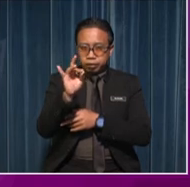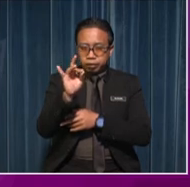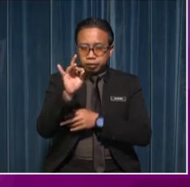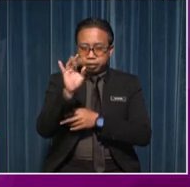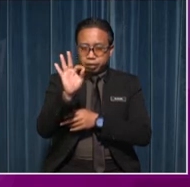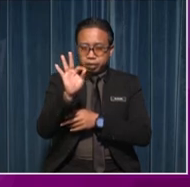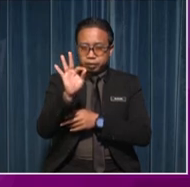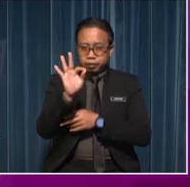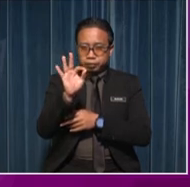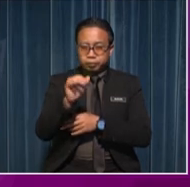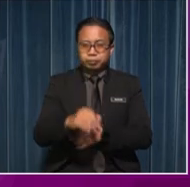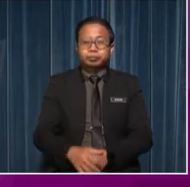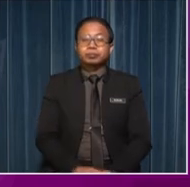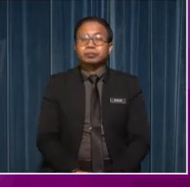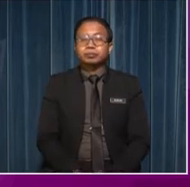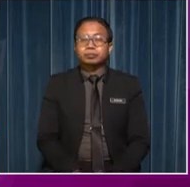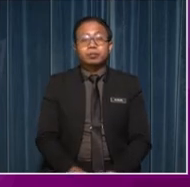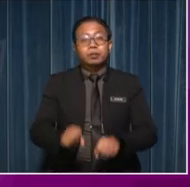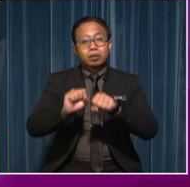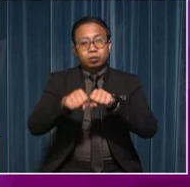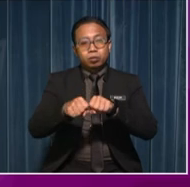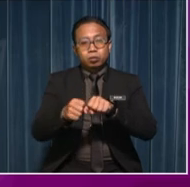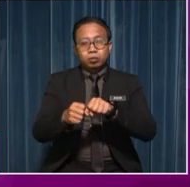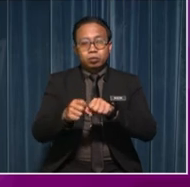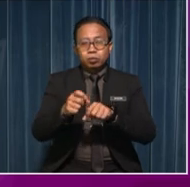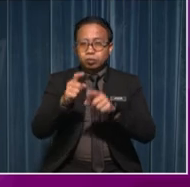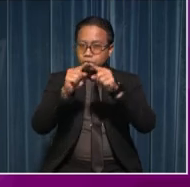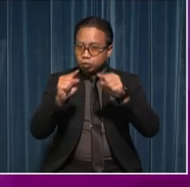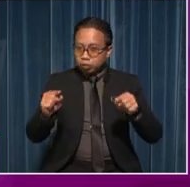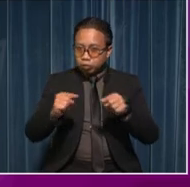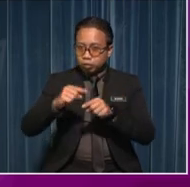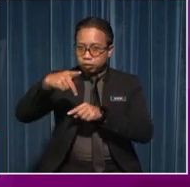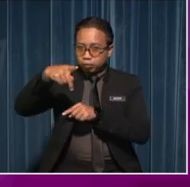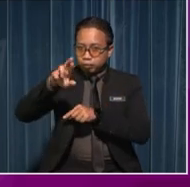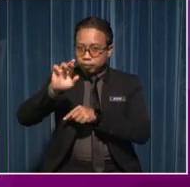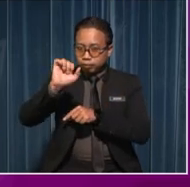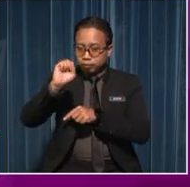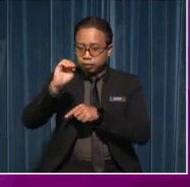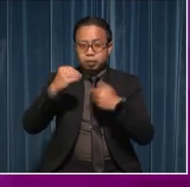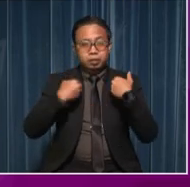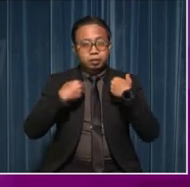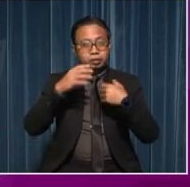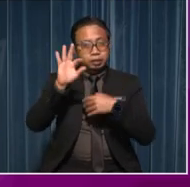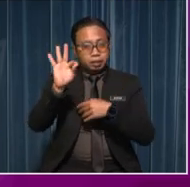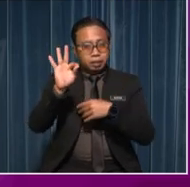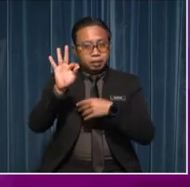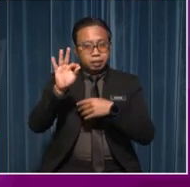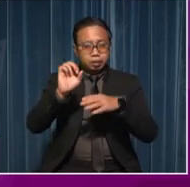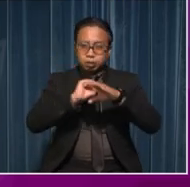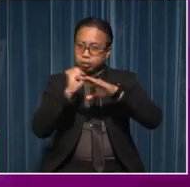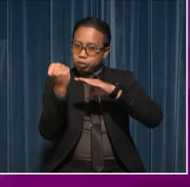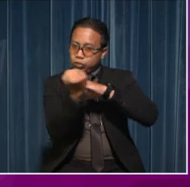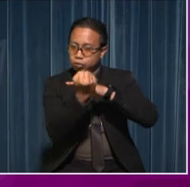8, 9. So, the triangular prism has 9 edges.